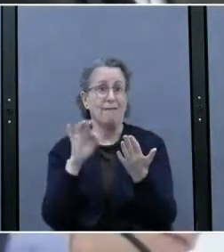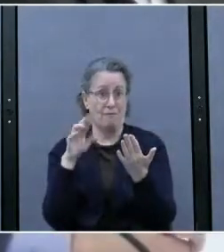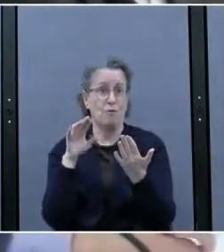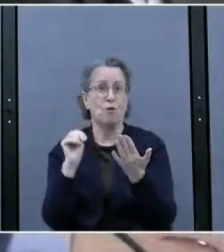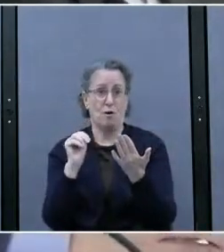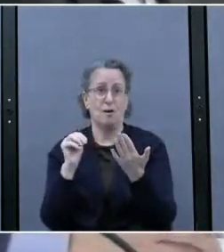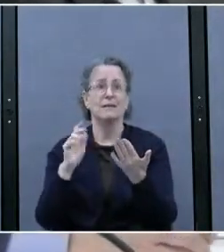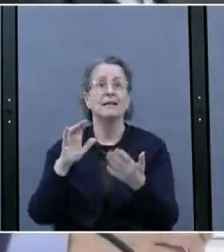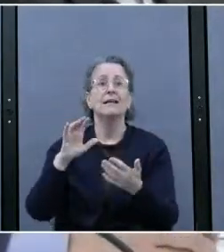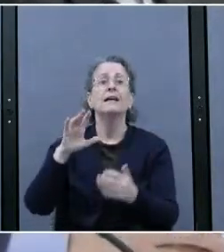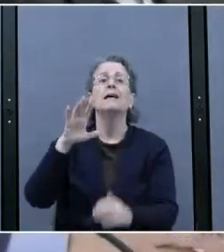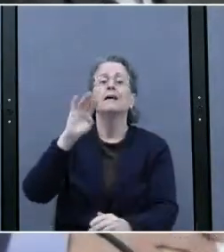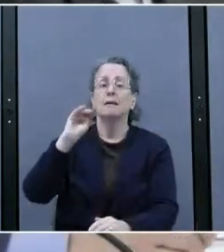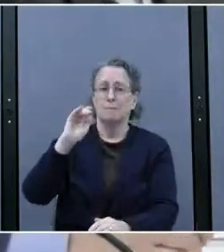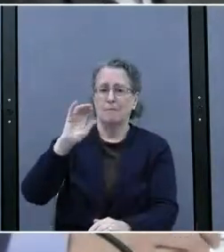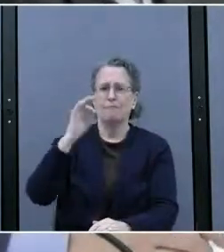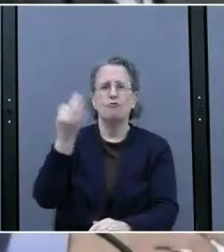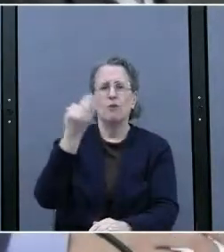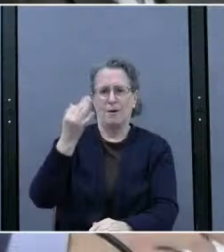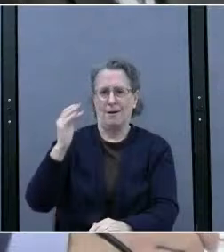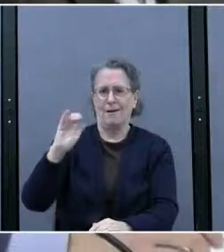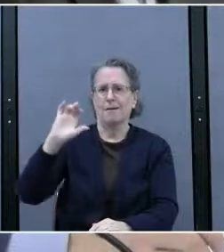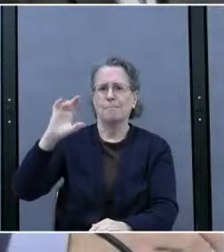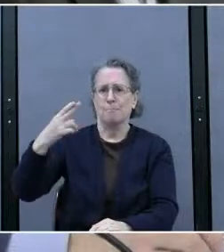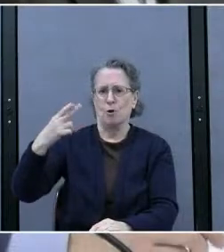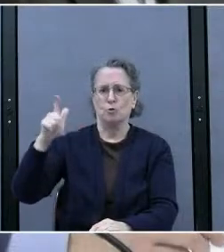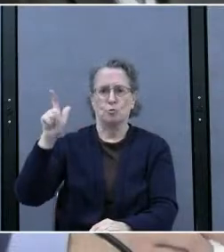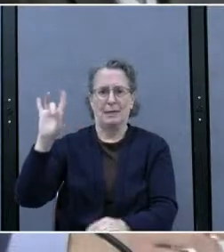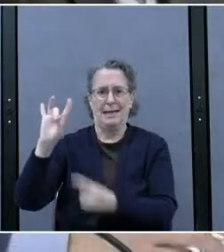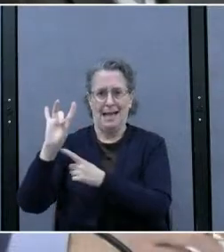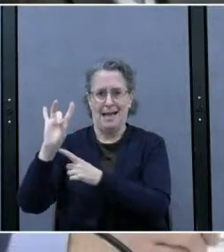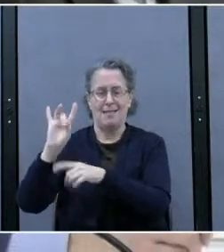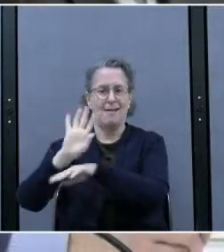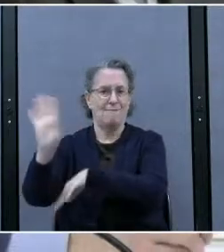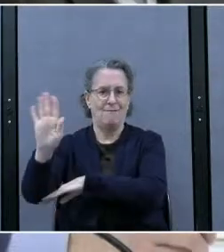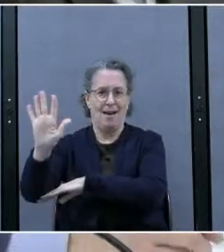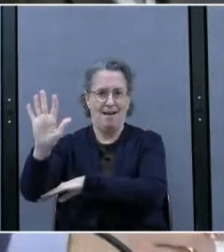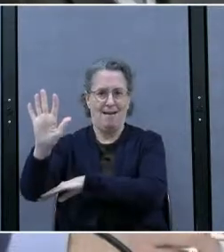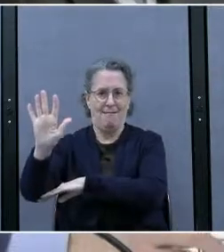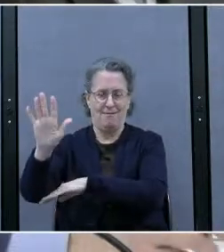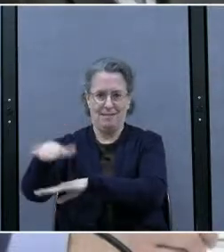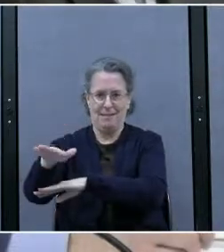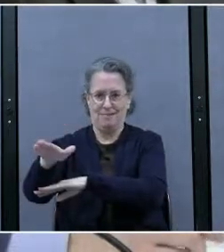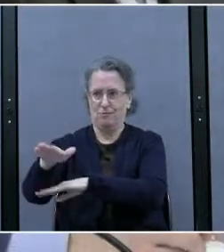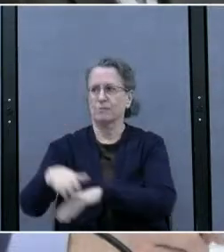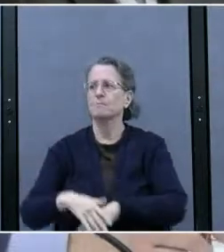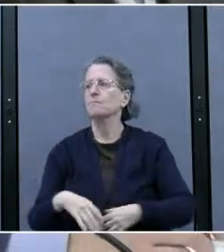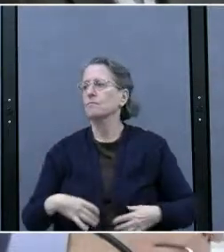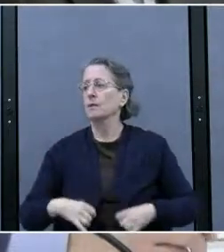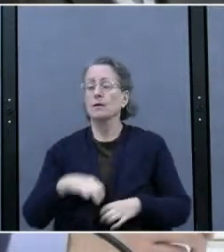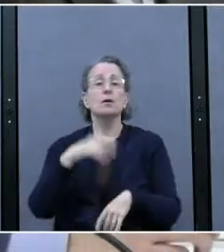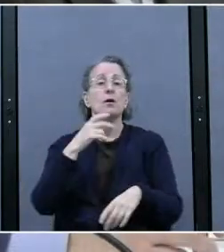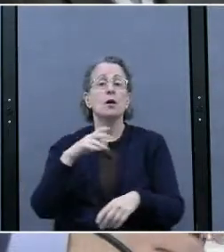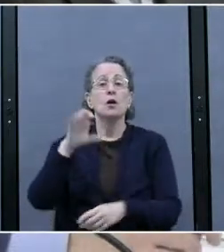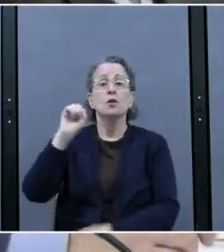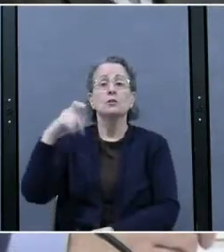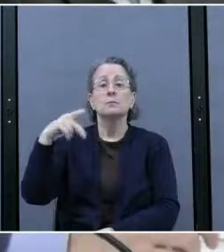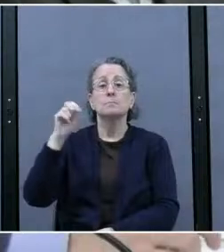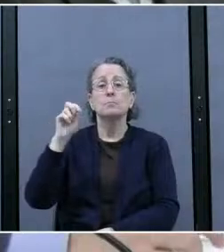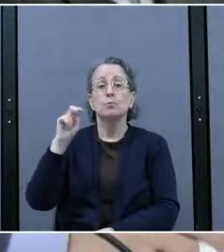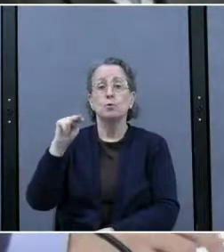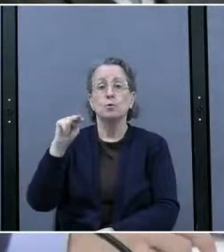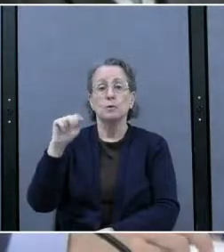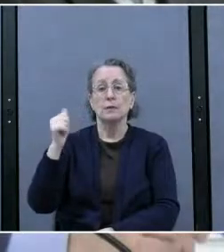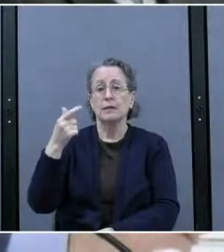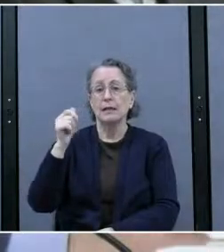p.m. Friday, March 28th at 5 p.m. So like, you know, within the week after. Great. Spoon. Wow.